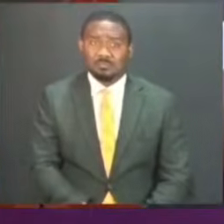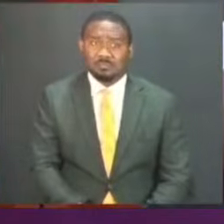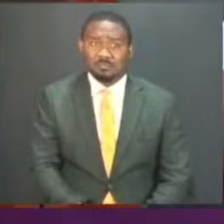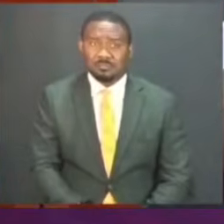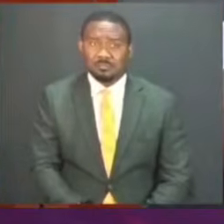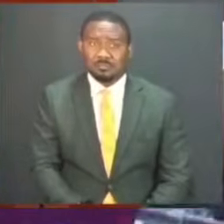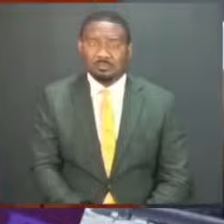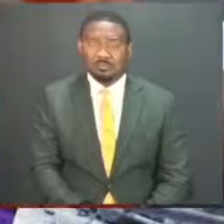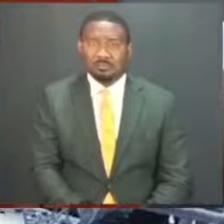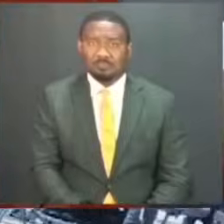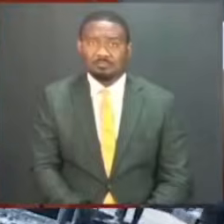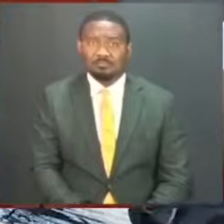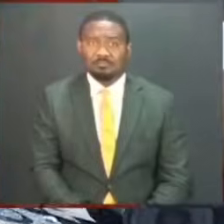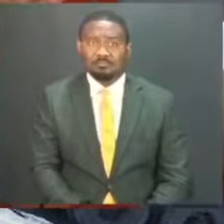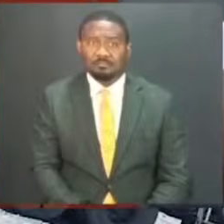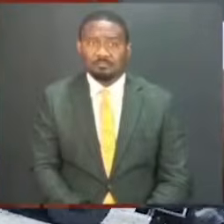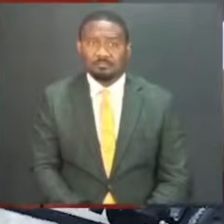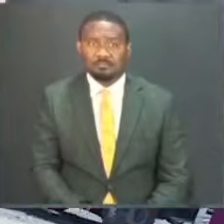Mr. Speaker,